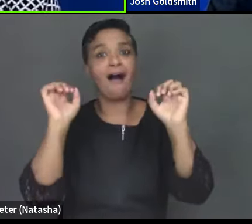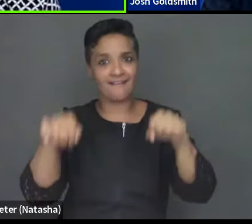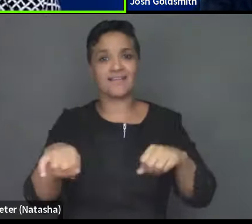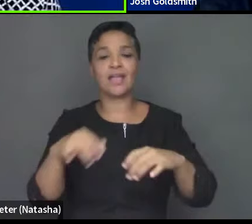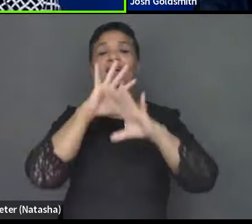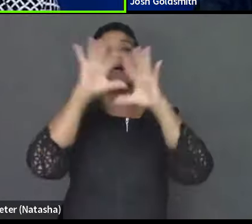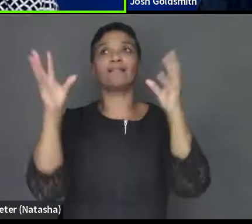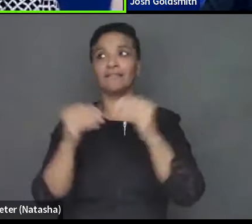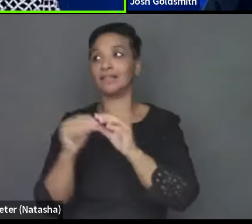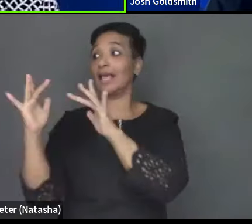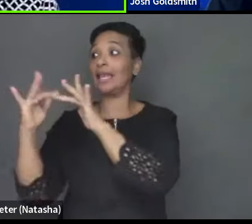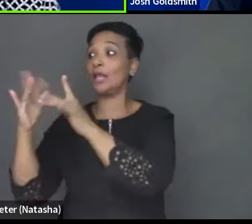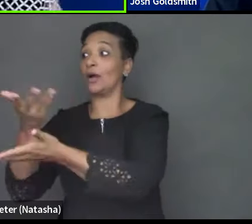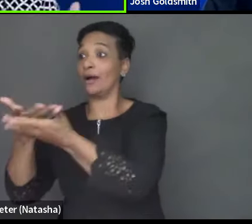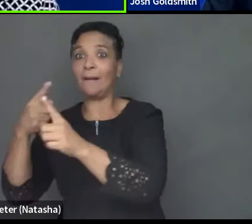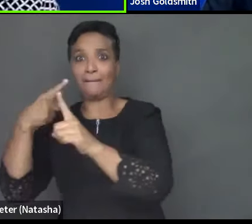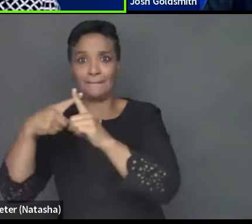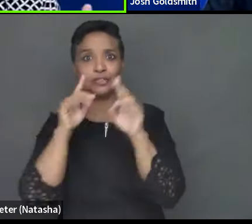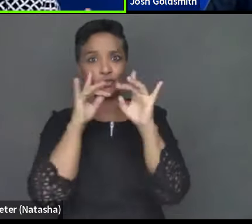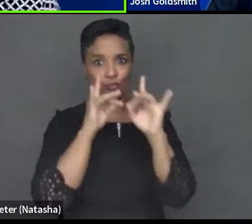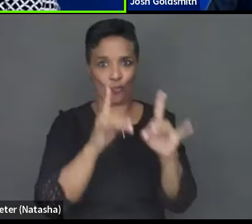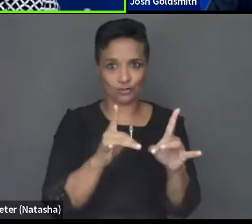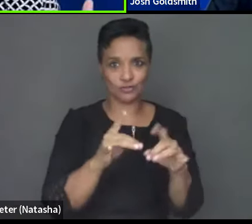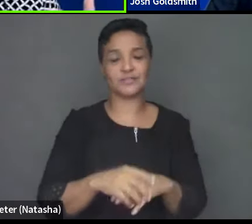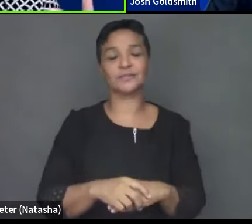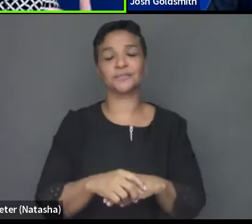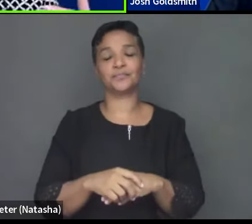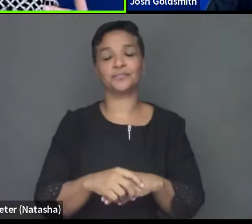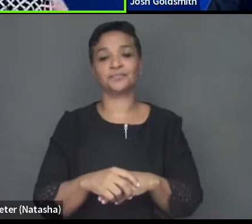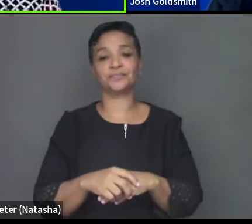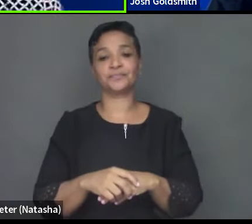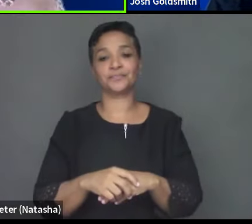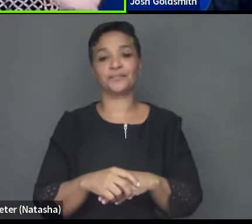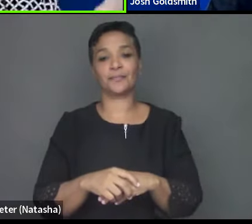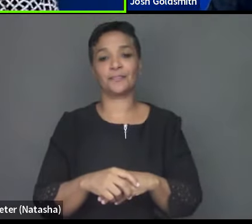everything. So this time, with all this